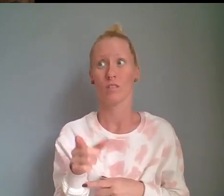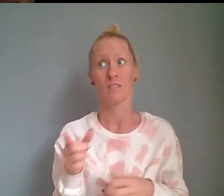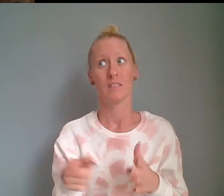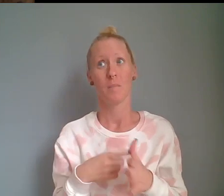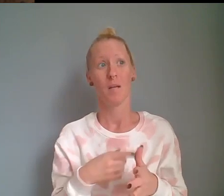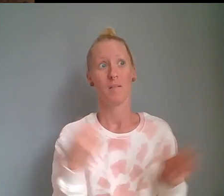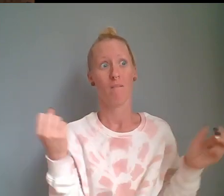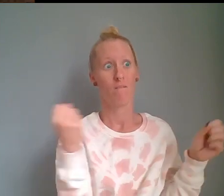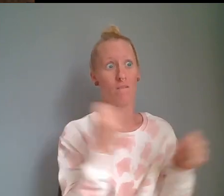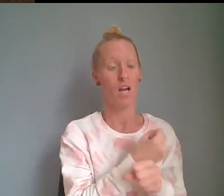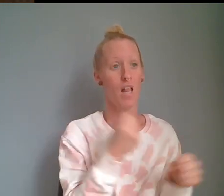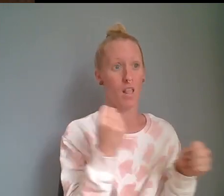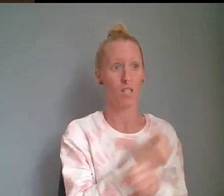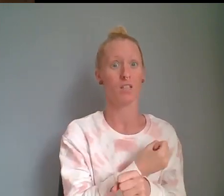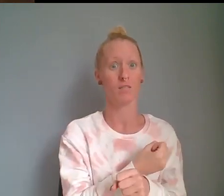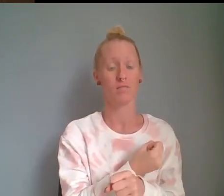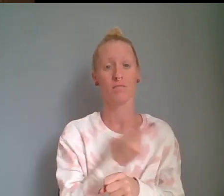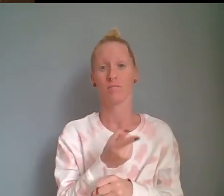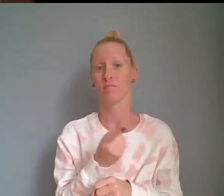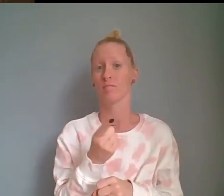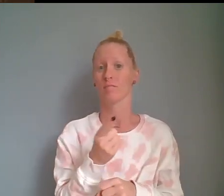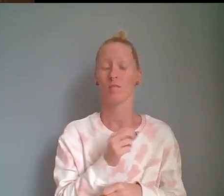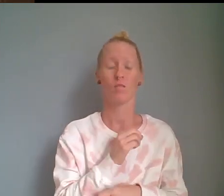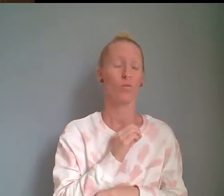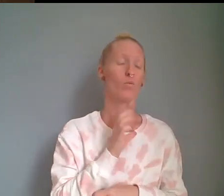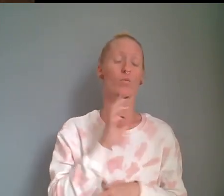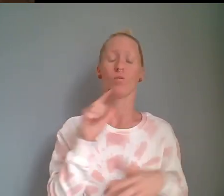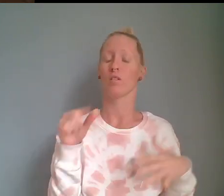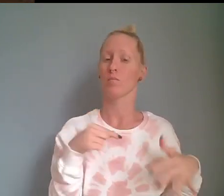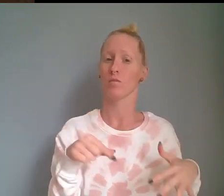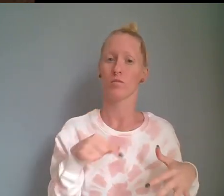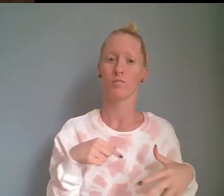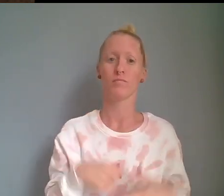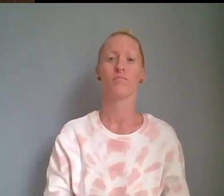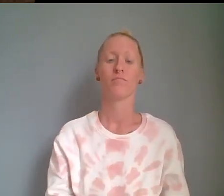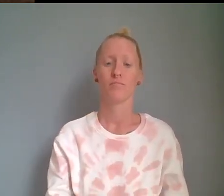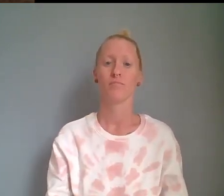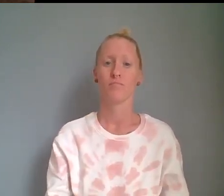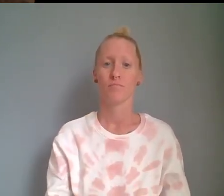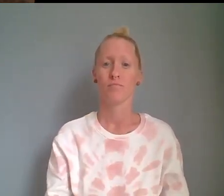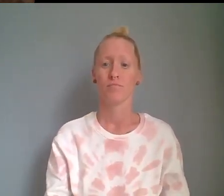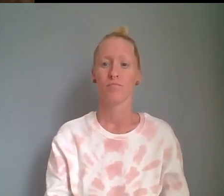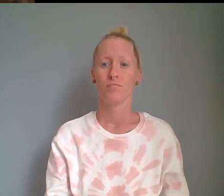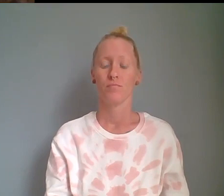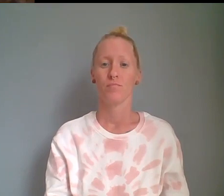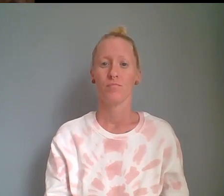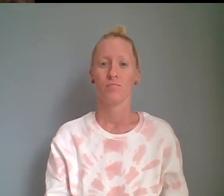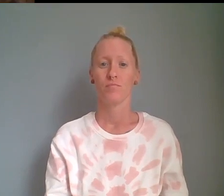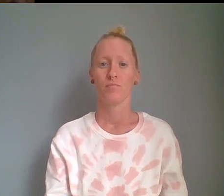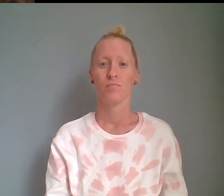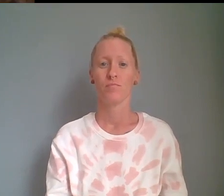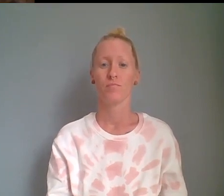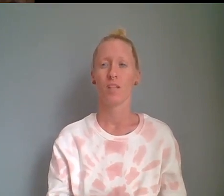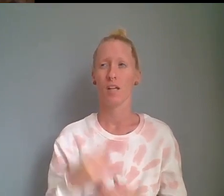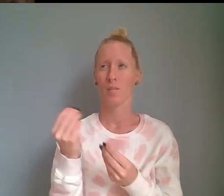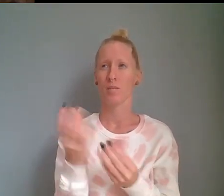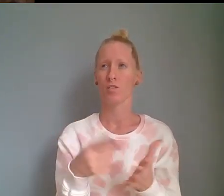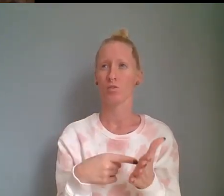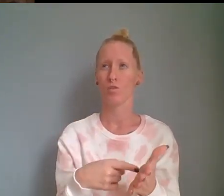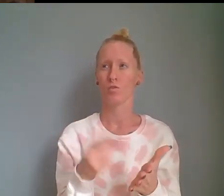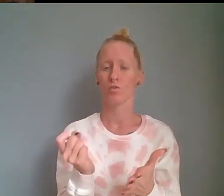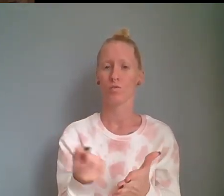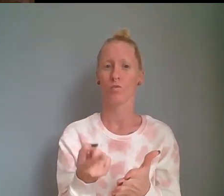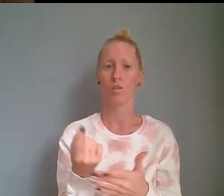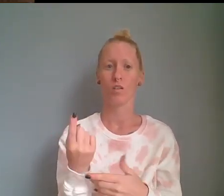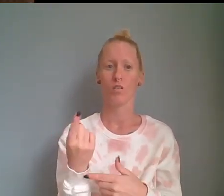violent because they're so incredibly agitated and irritable. So let me show you a couple of clips. I